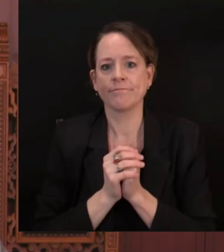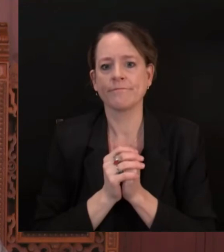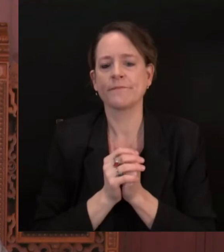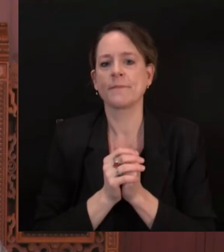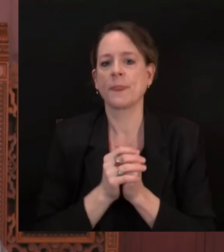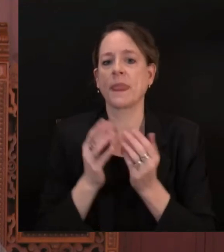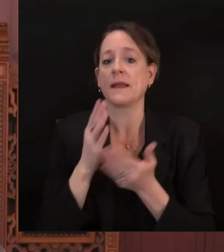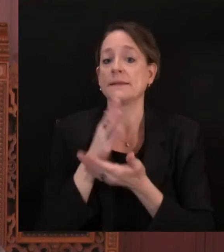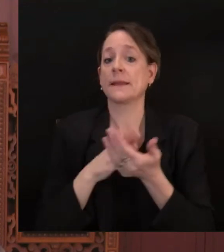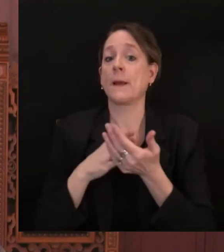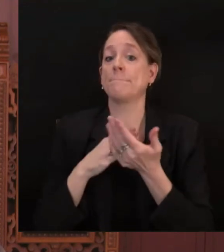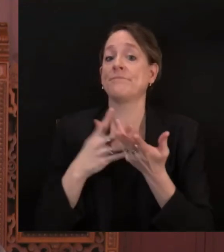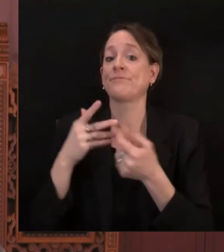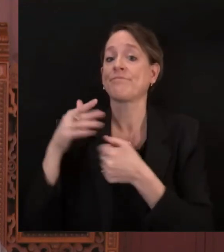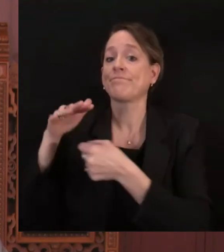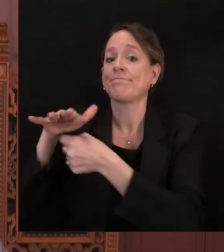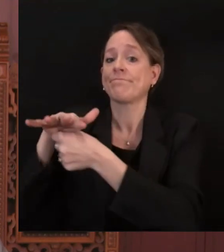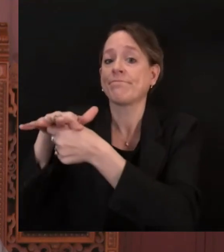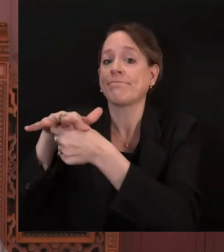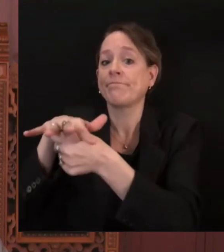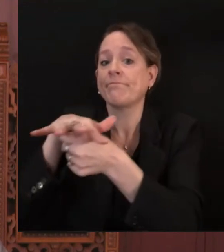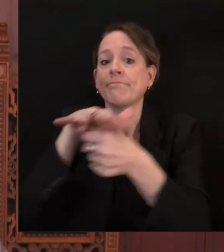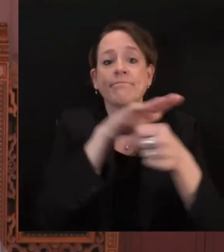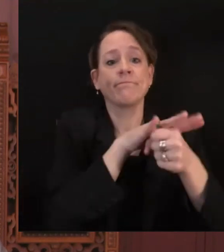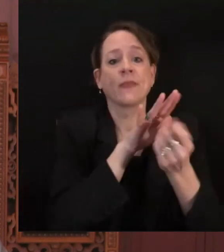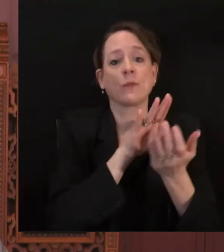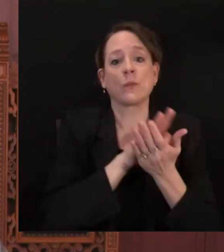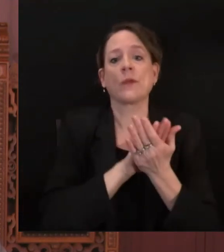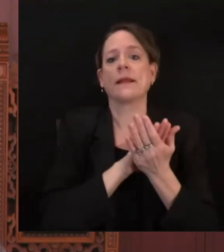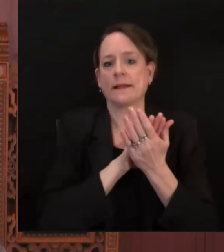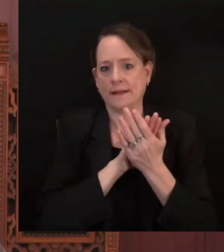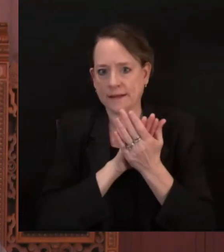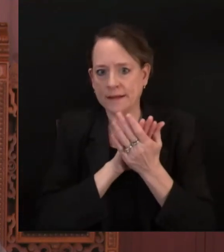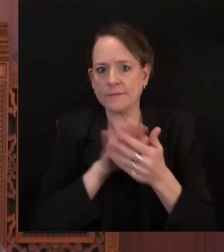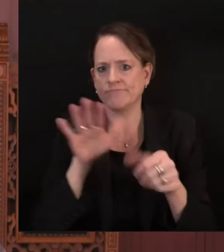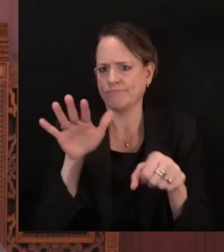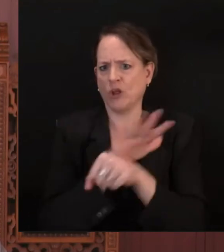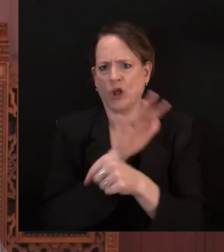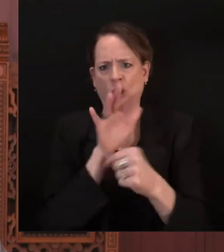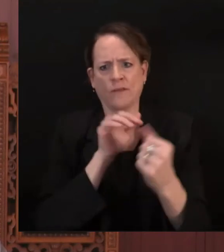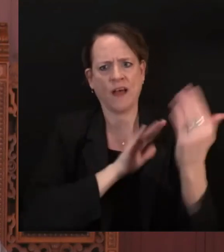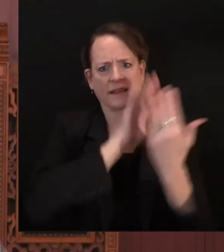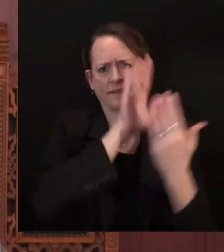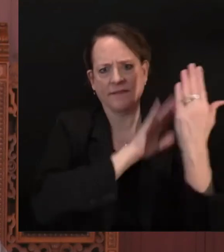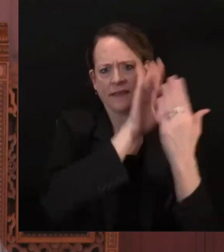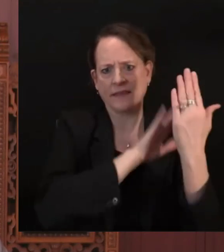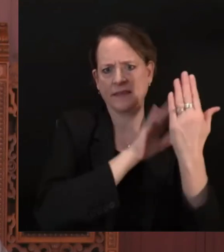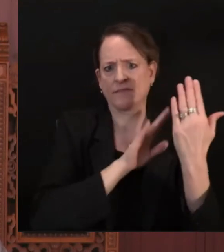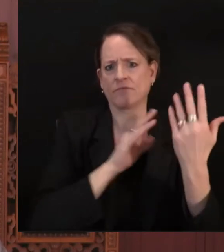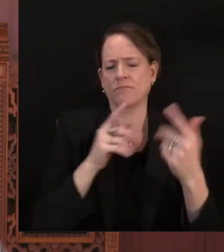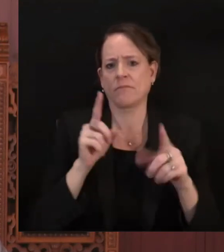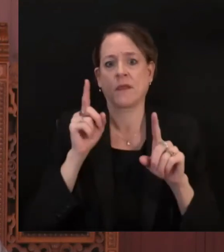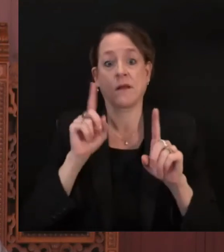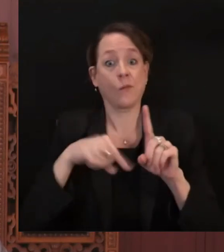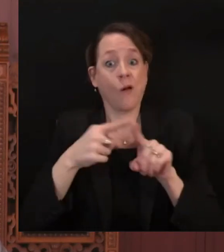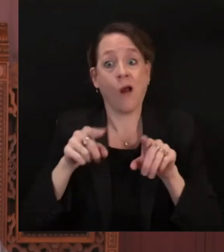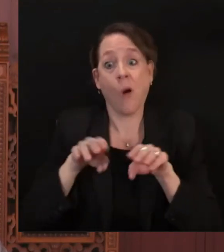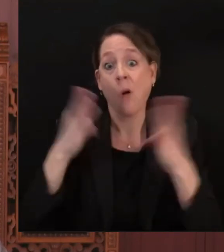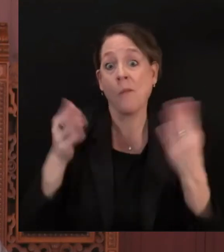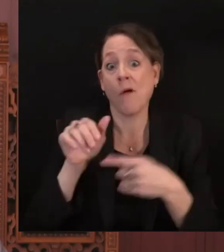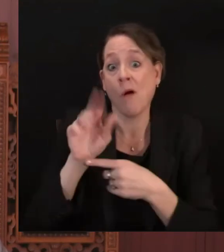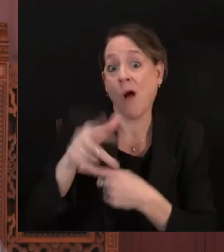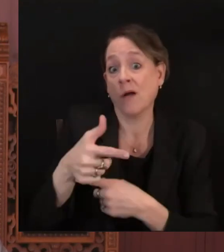education for almost the entire time in the state of Wisconsin and across the country. And there are many cases in